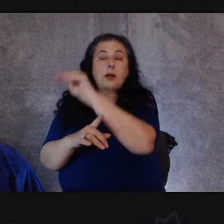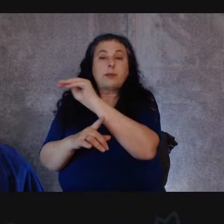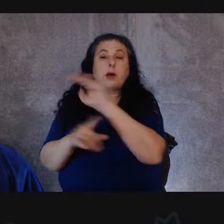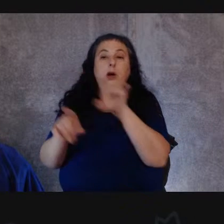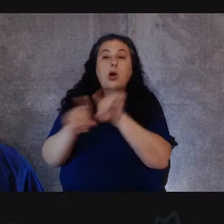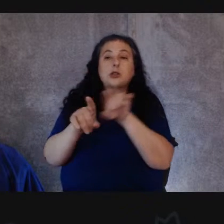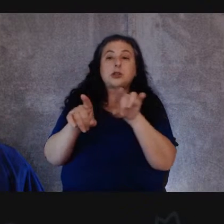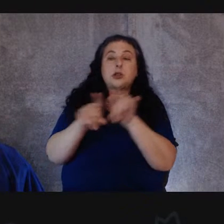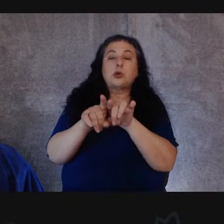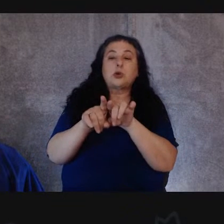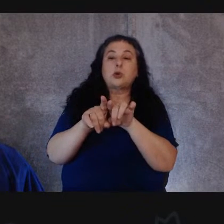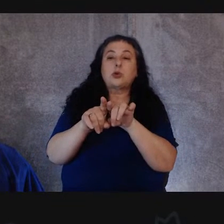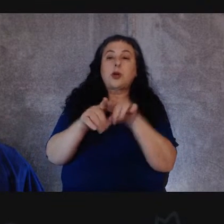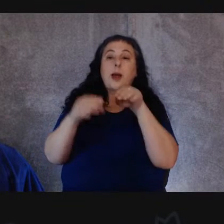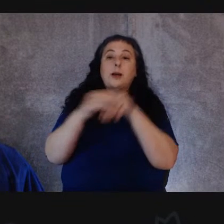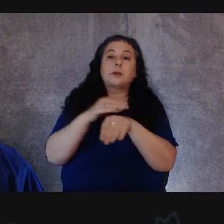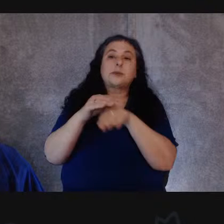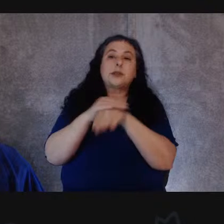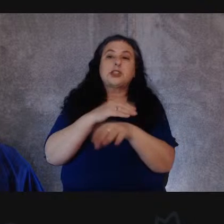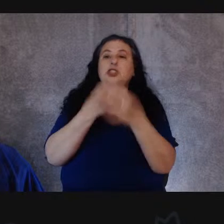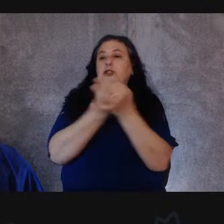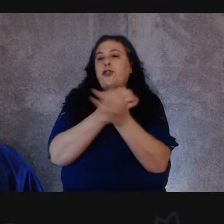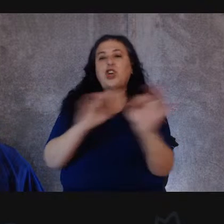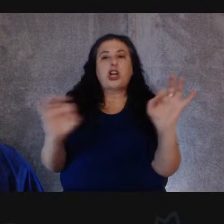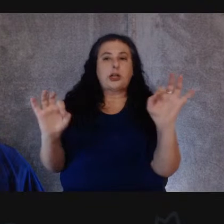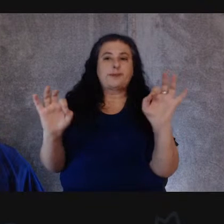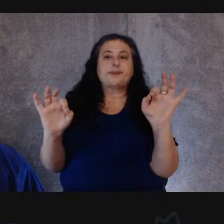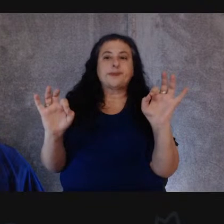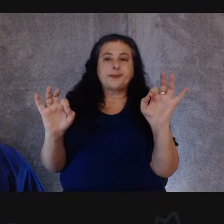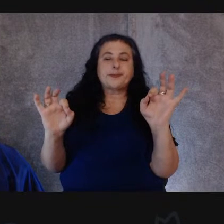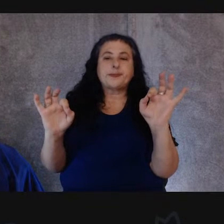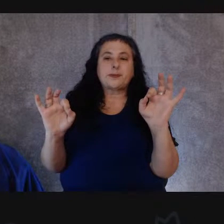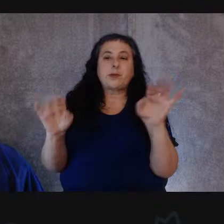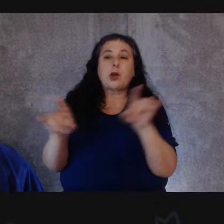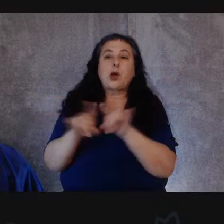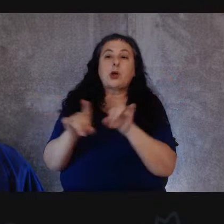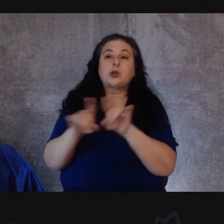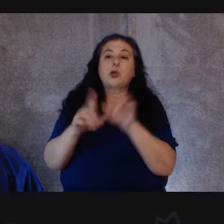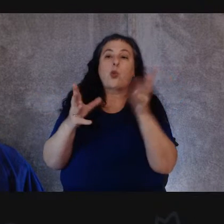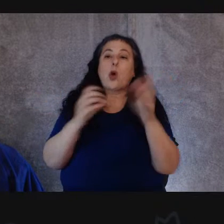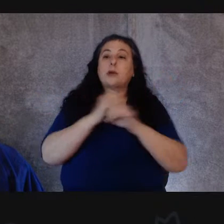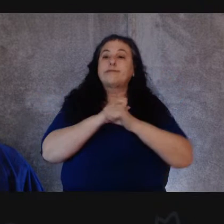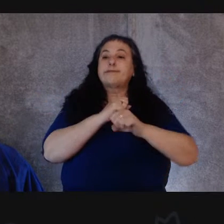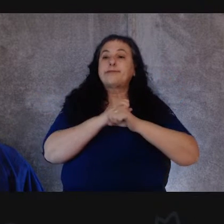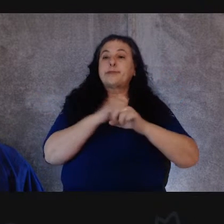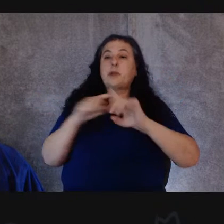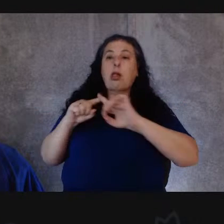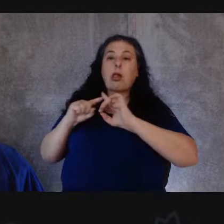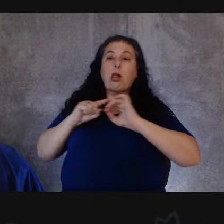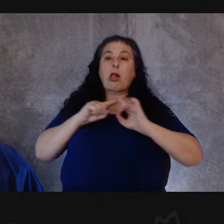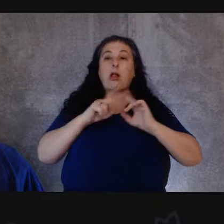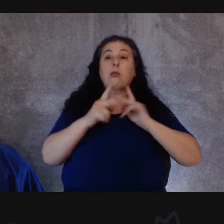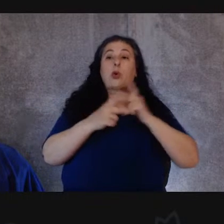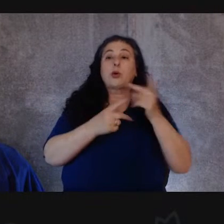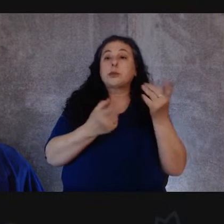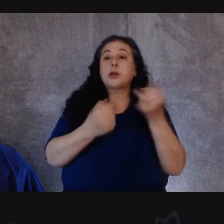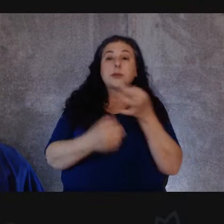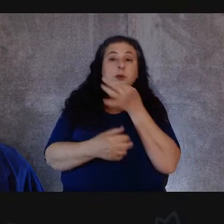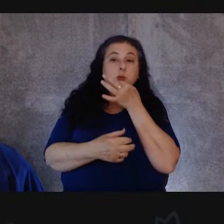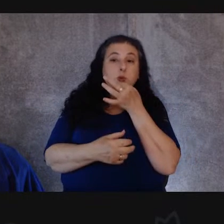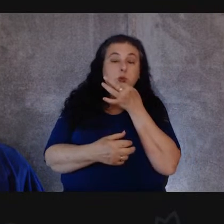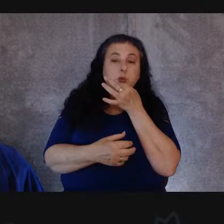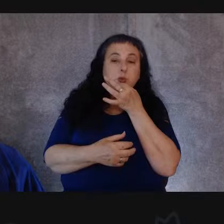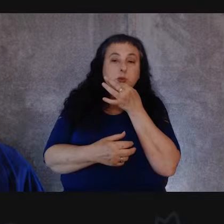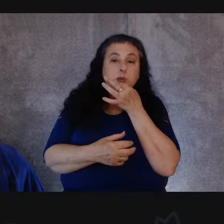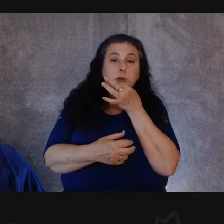always, admission to our museum is free. Also, just wanted to promote a few other programs coming up in the very near